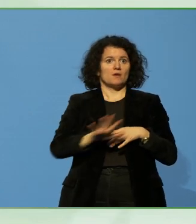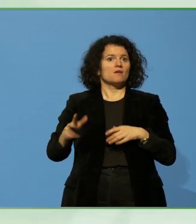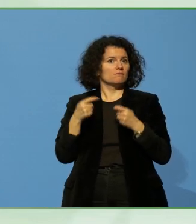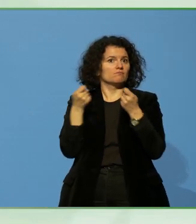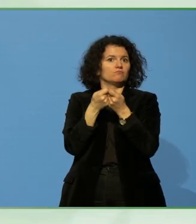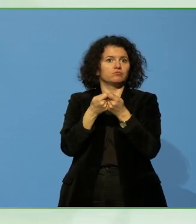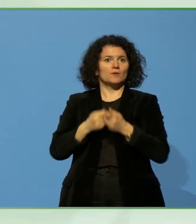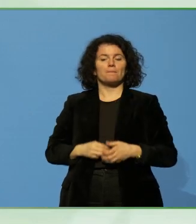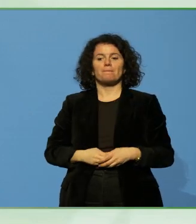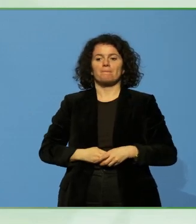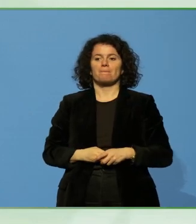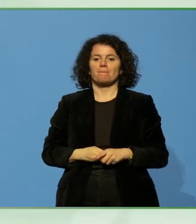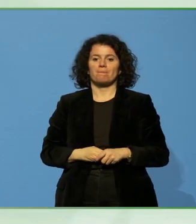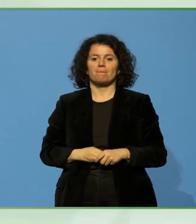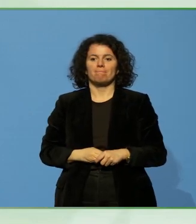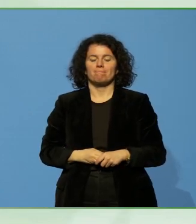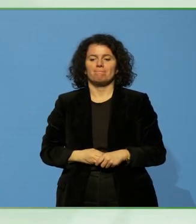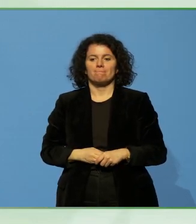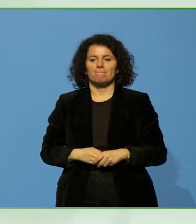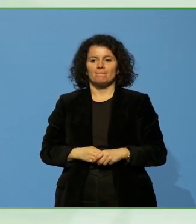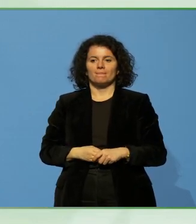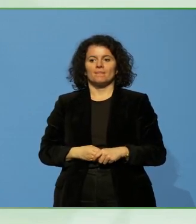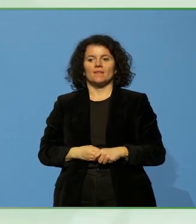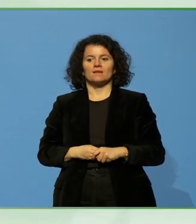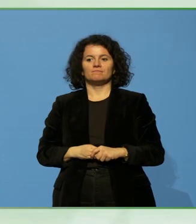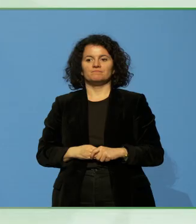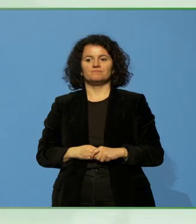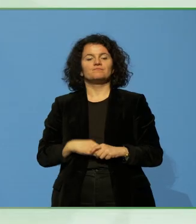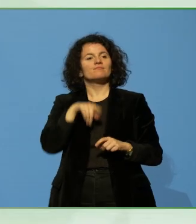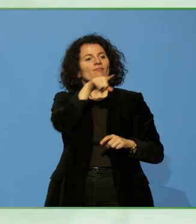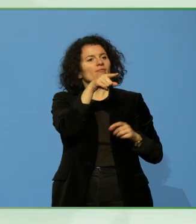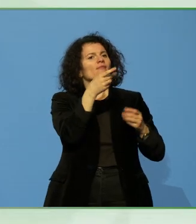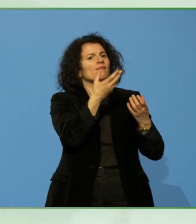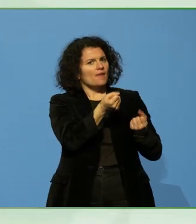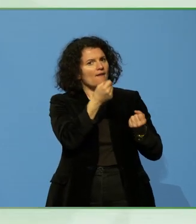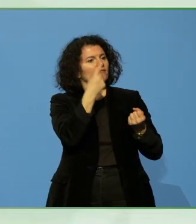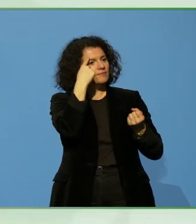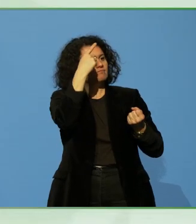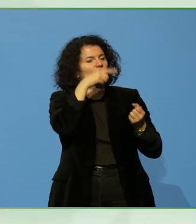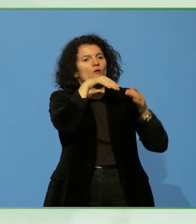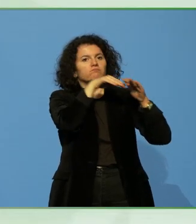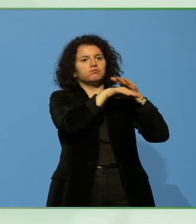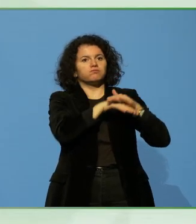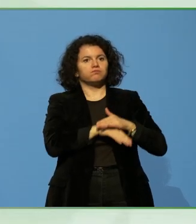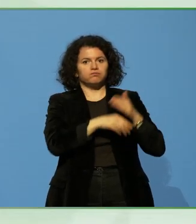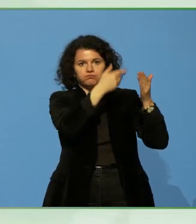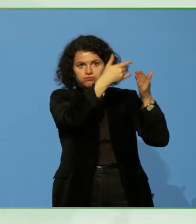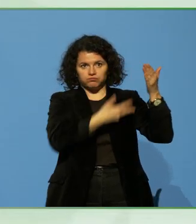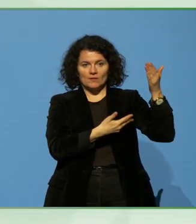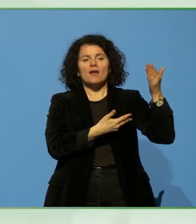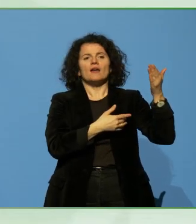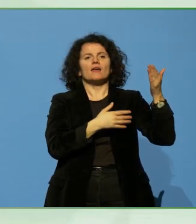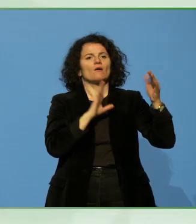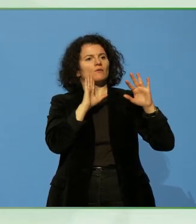we're going to look into the solutions that are there and build on them. We don't need to reinvent the wheel where